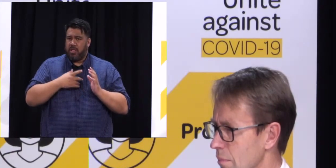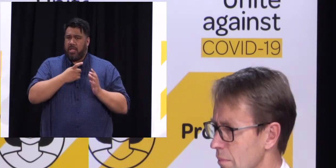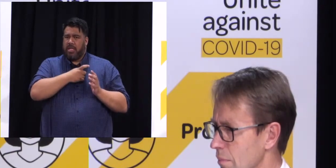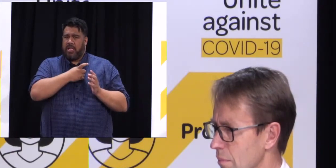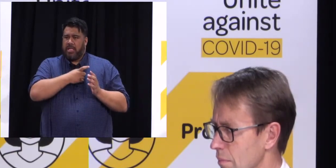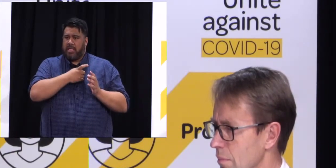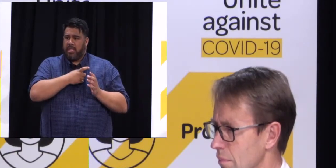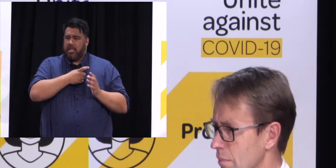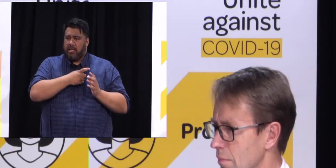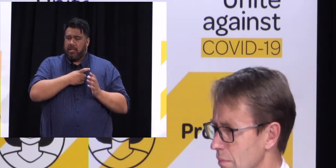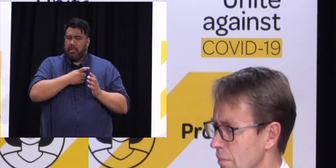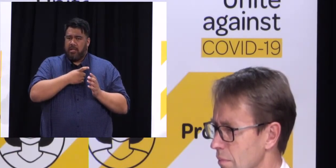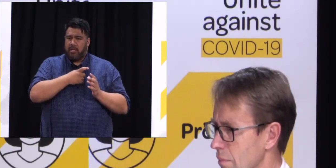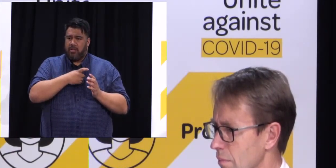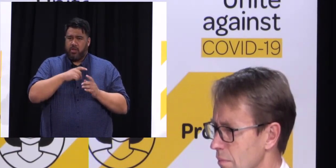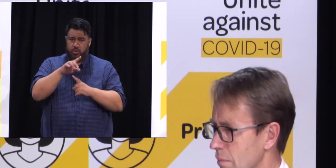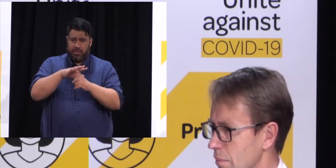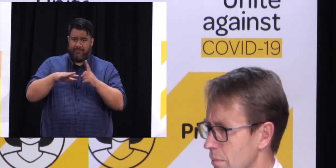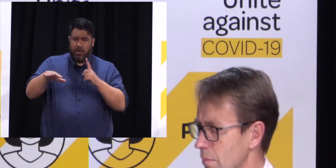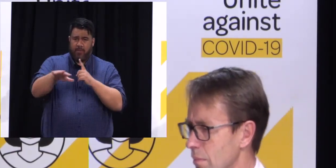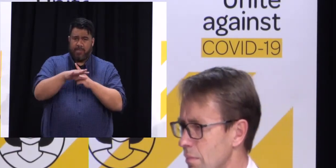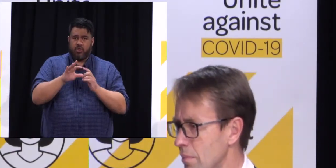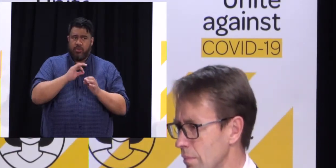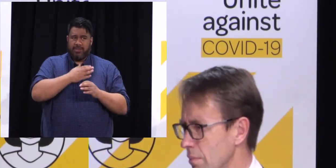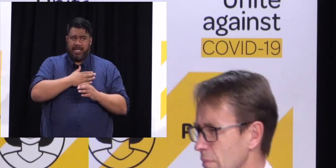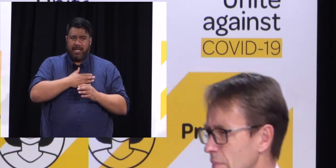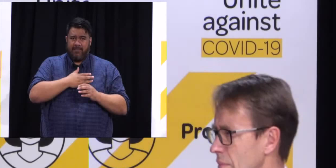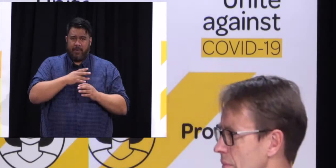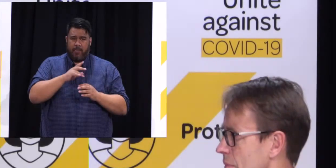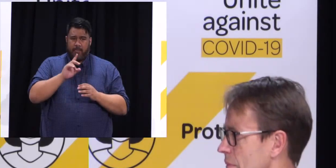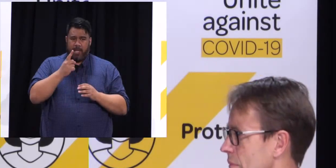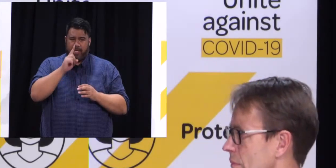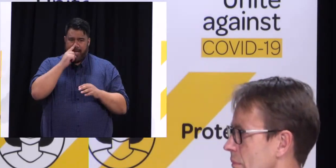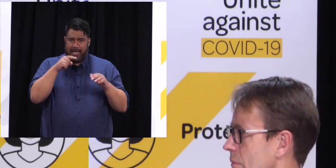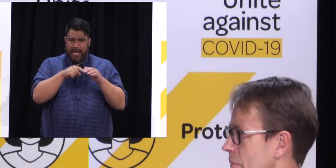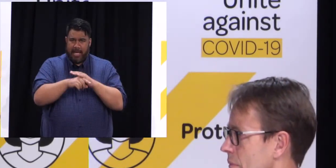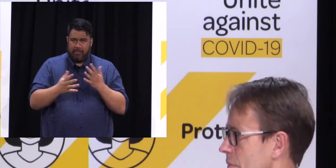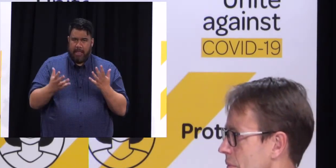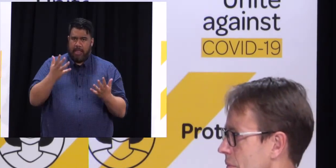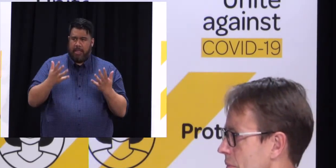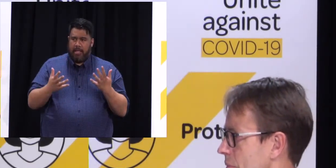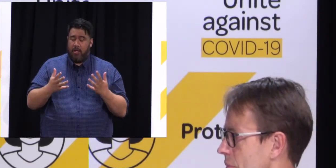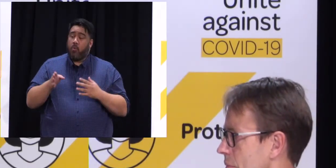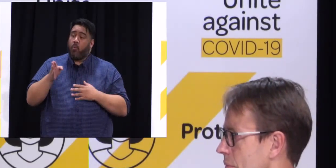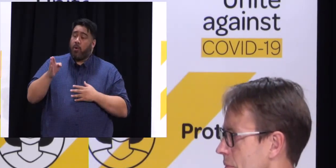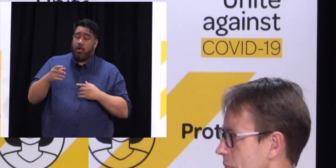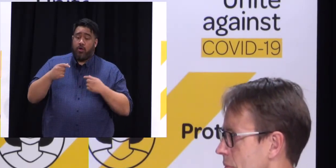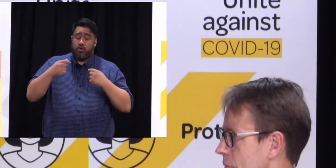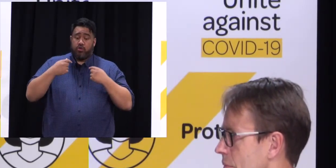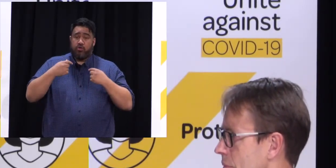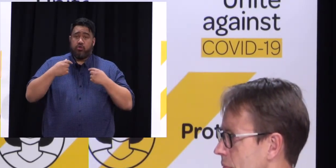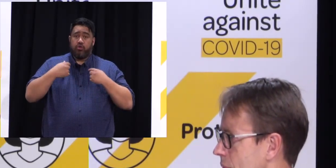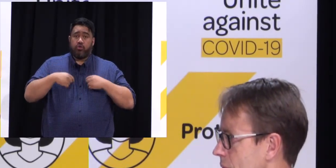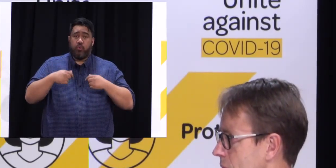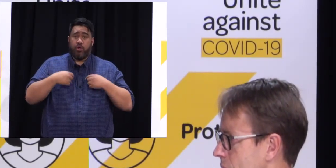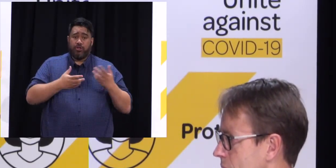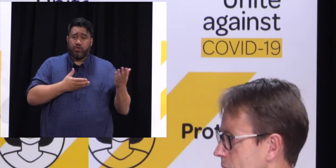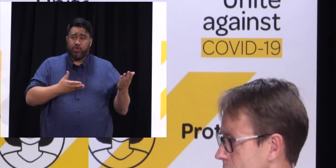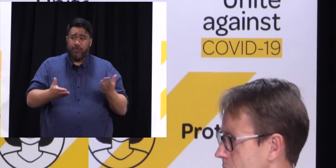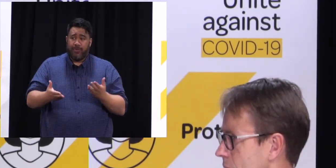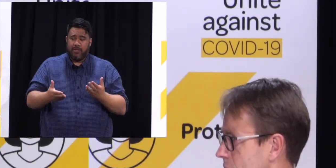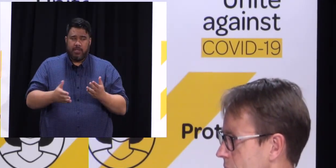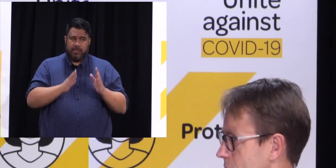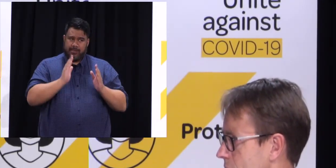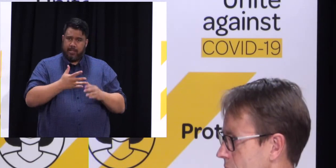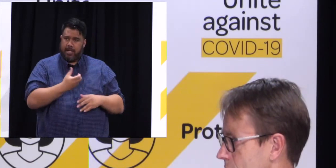those sort of unsafe environments. Yeah. What's your advice to them? So all our social services remain available because safety for New